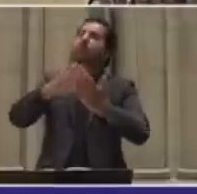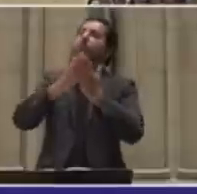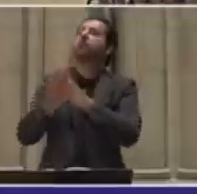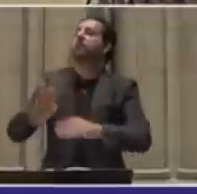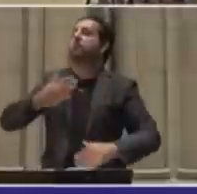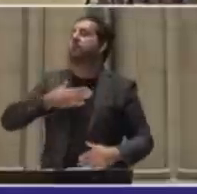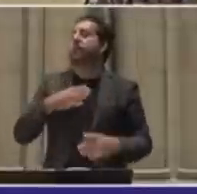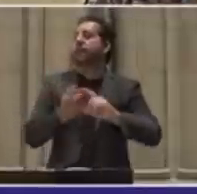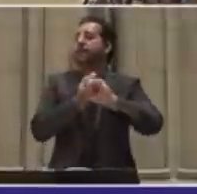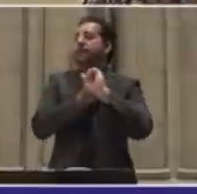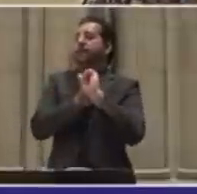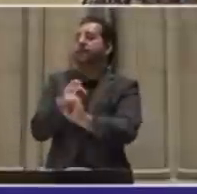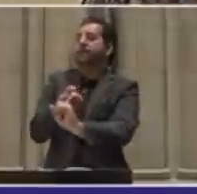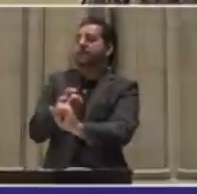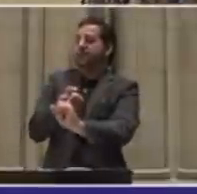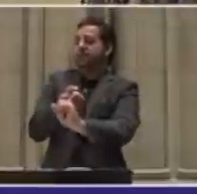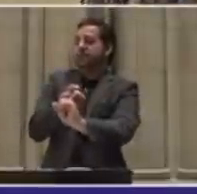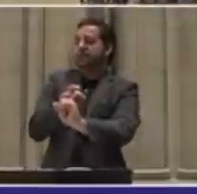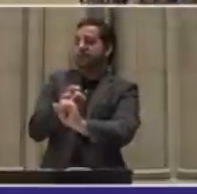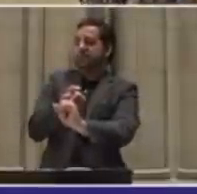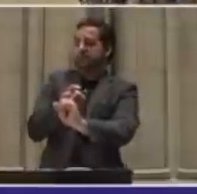my friend.